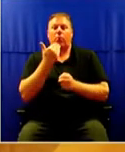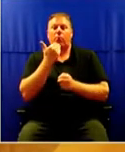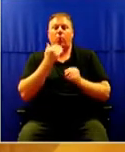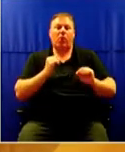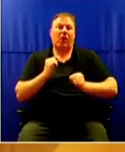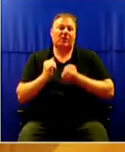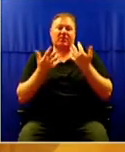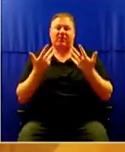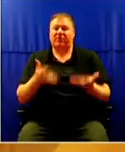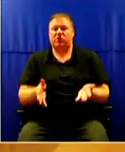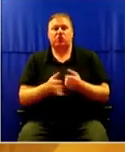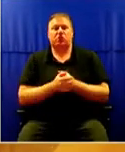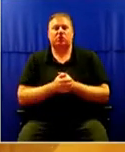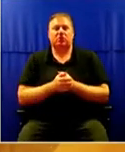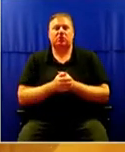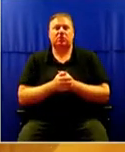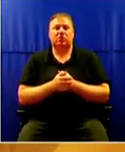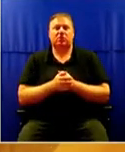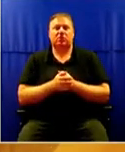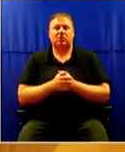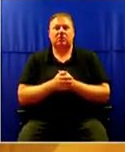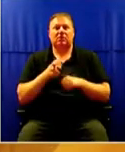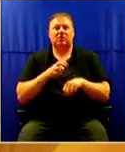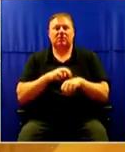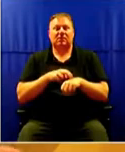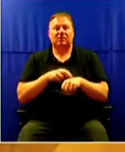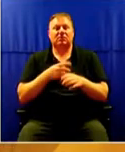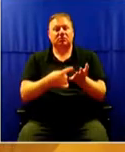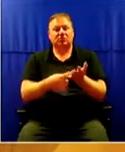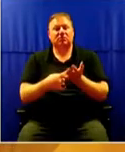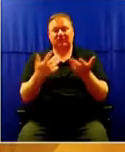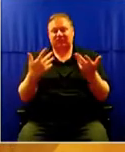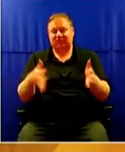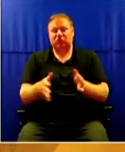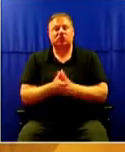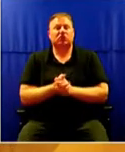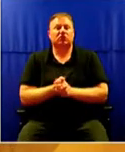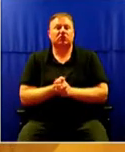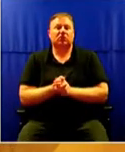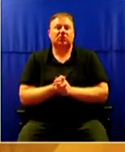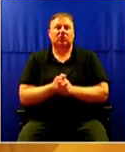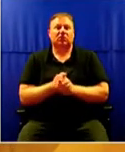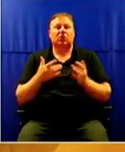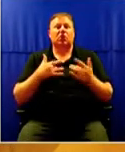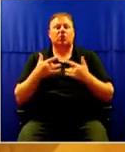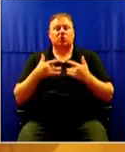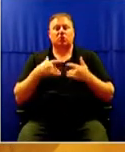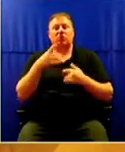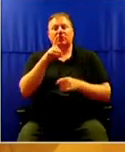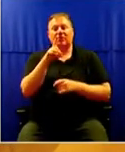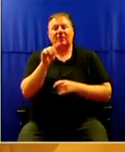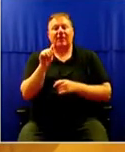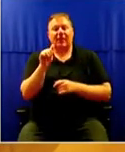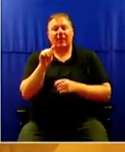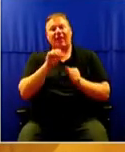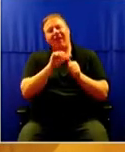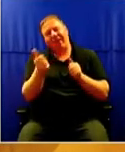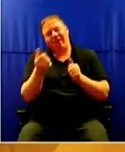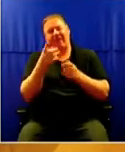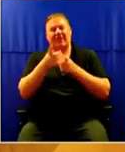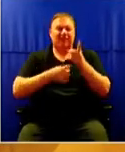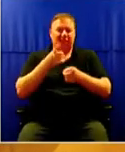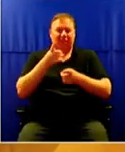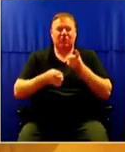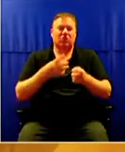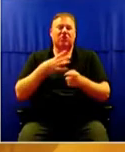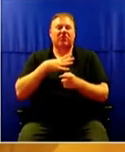so clearly this needed to be addressed. And whilst we appreciate the concerns from the DA about the other definitions, these